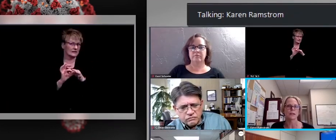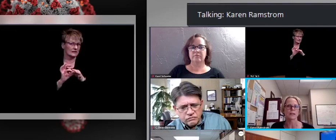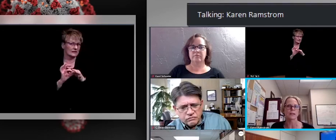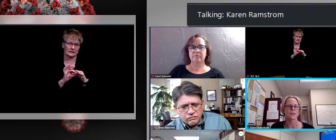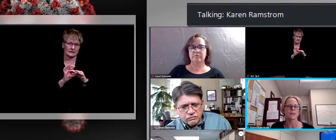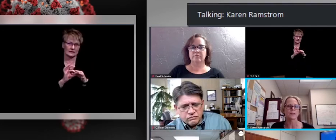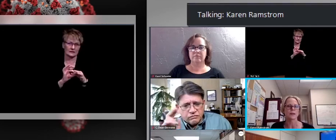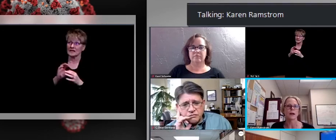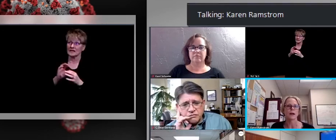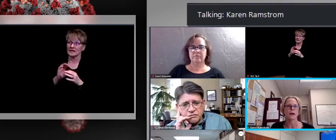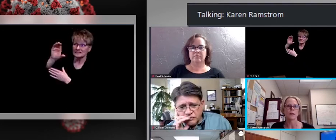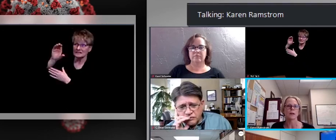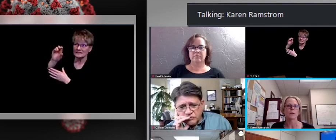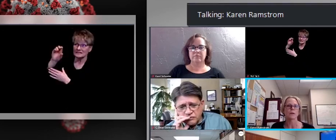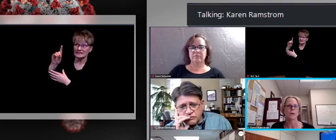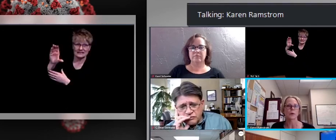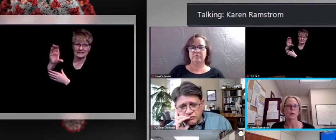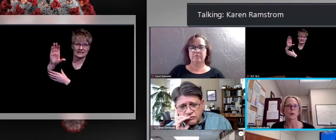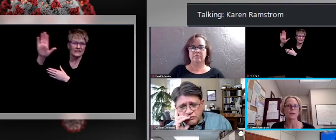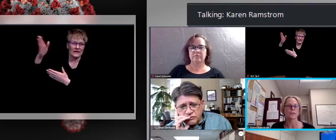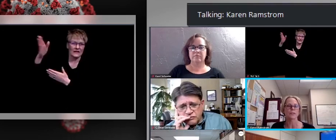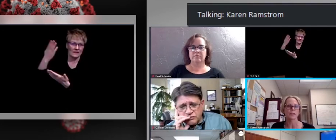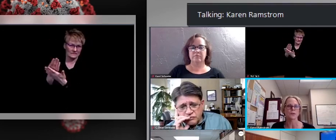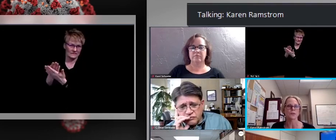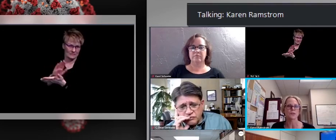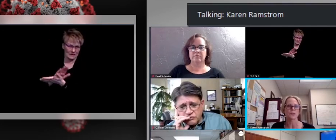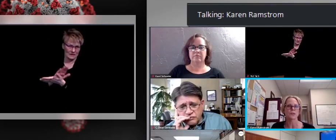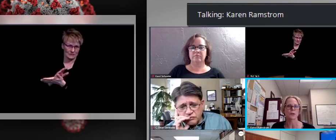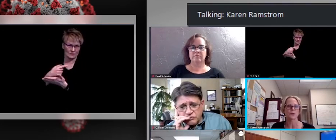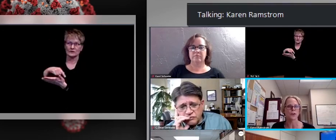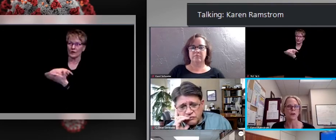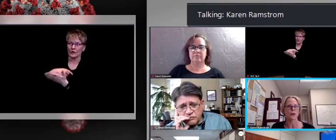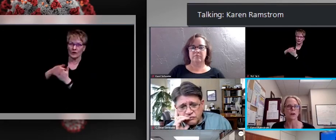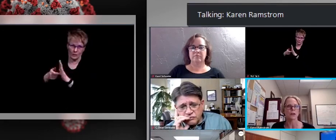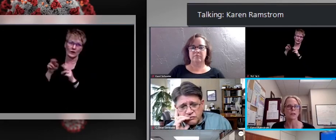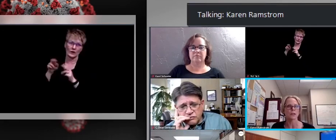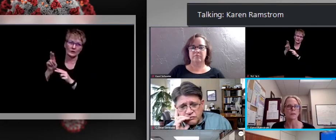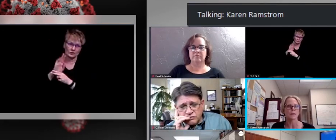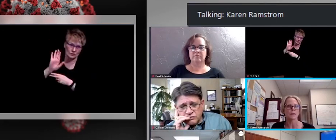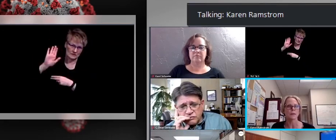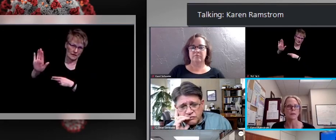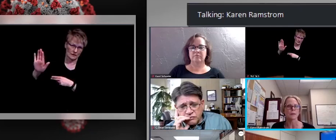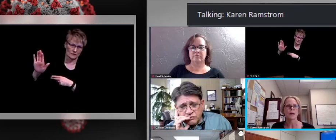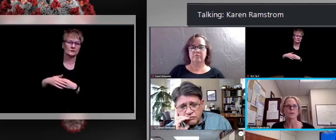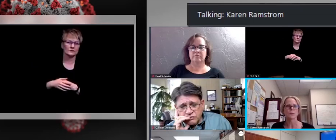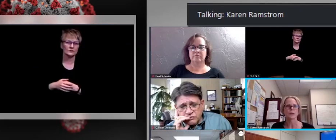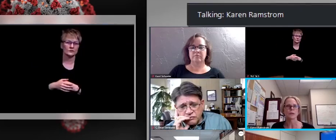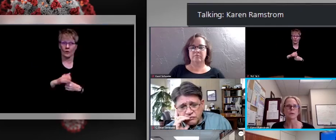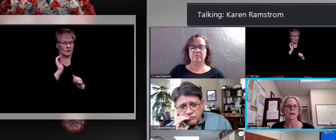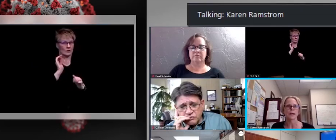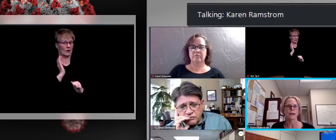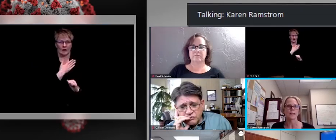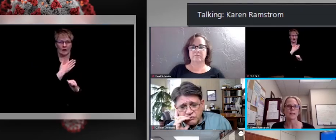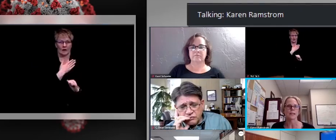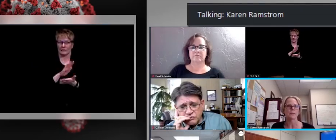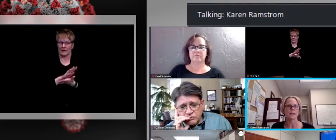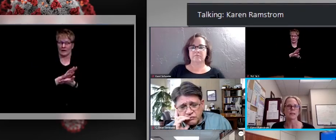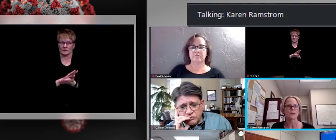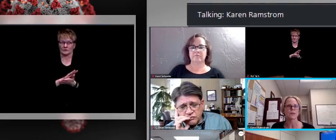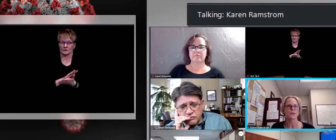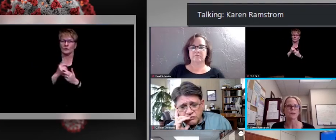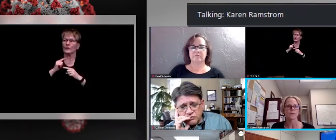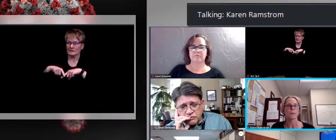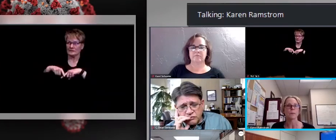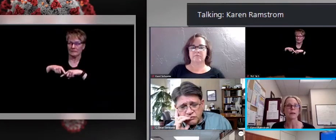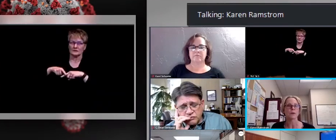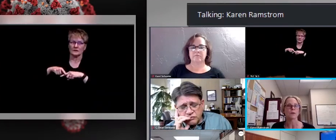their fact sheets and that we're required to use. And so those are not our documents. So we rely on the FDA to update